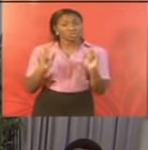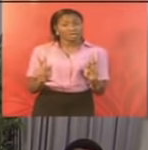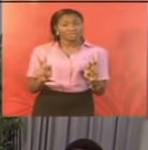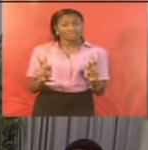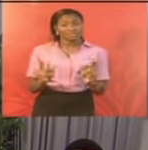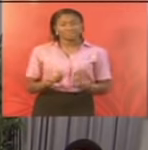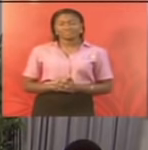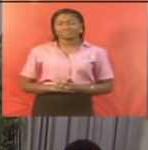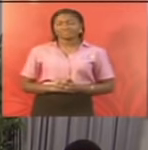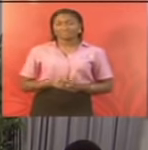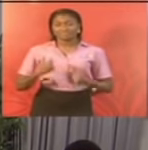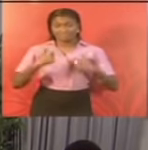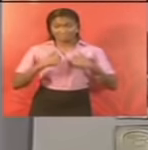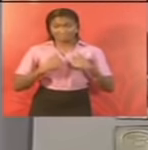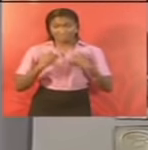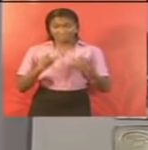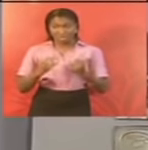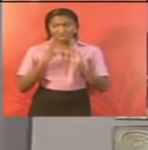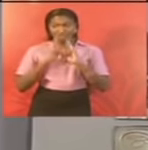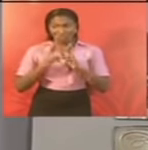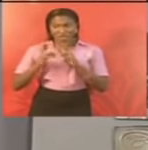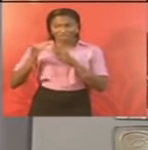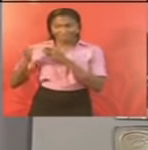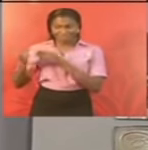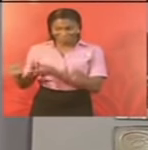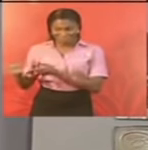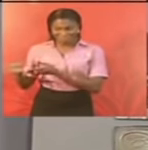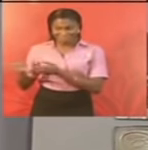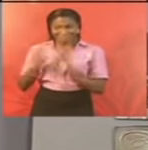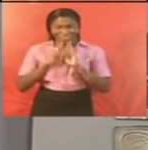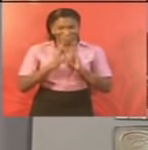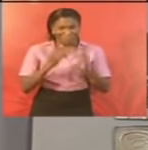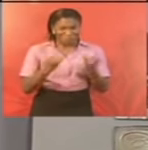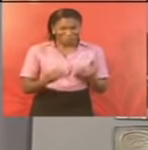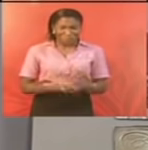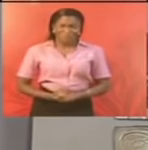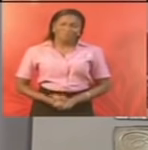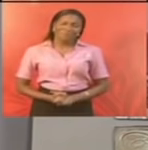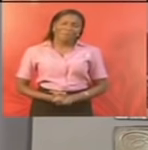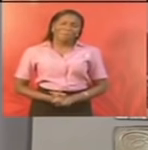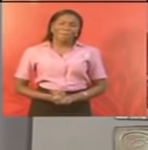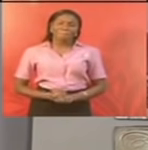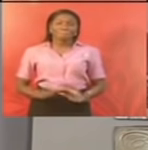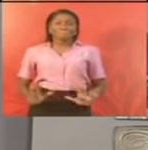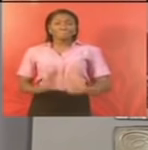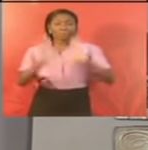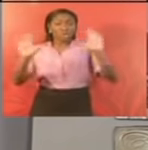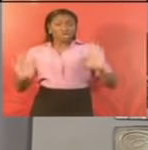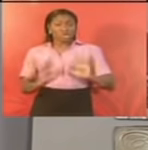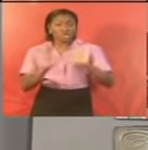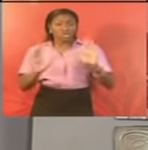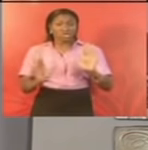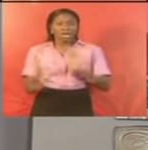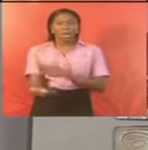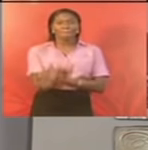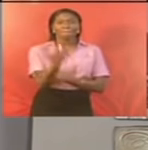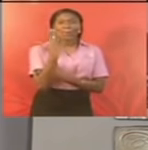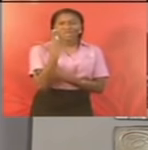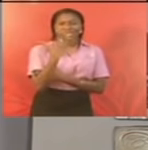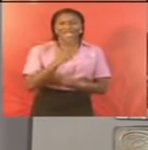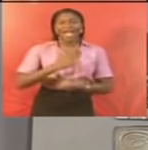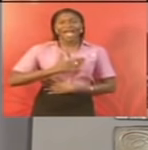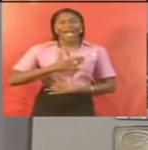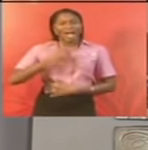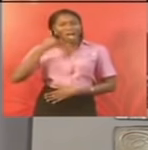first question. No, coincidentally, Mr. Cummins, on Sunday morning, I called Dr. Hines to tell